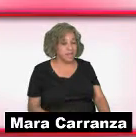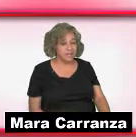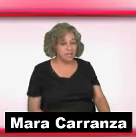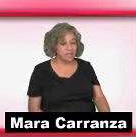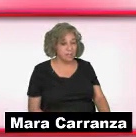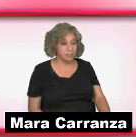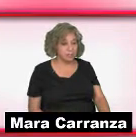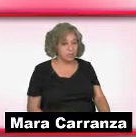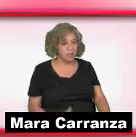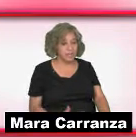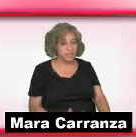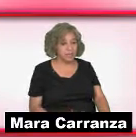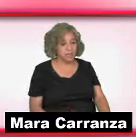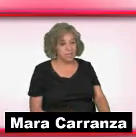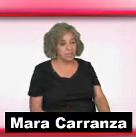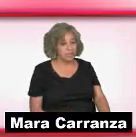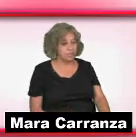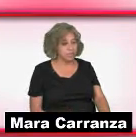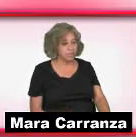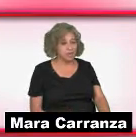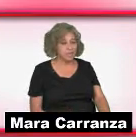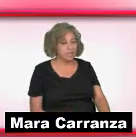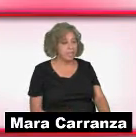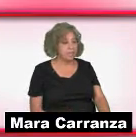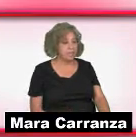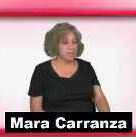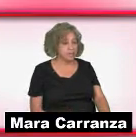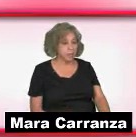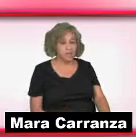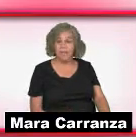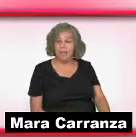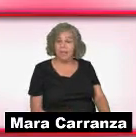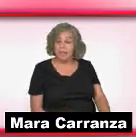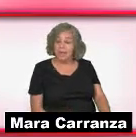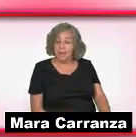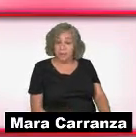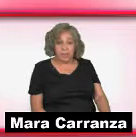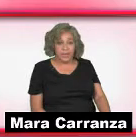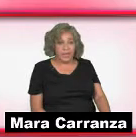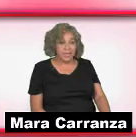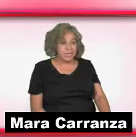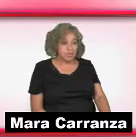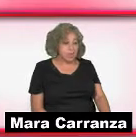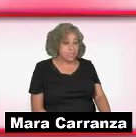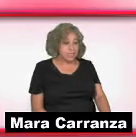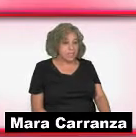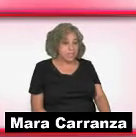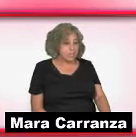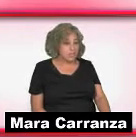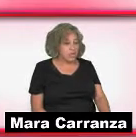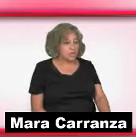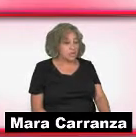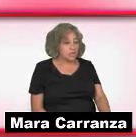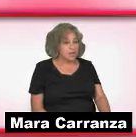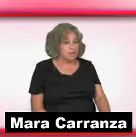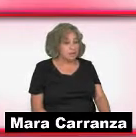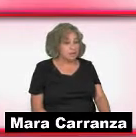it kind of stops abruptly because they only do it for so long and then they go to the next one. But I just wanted to let you